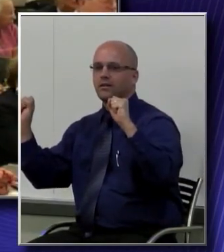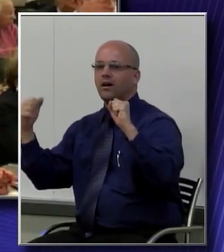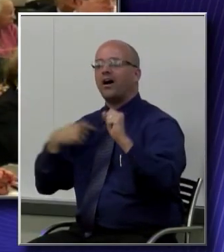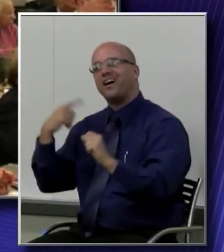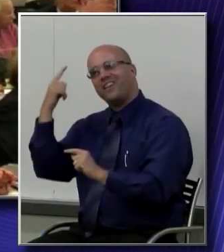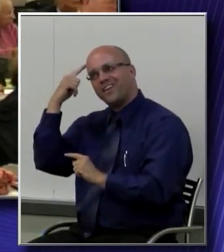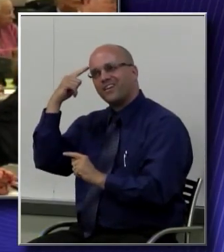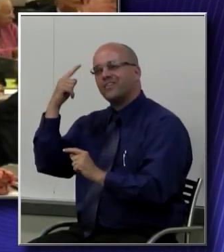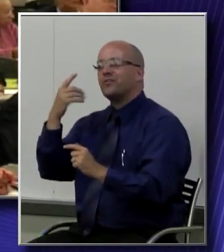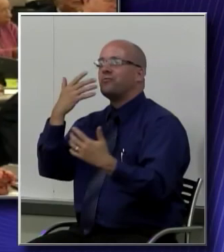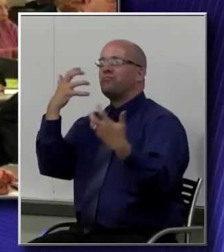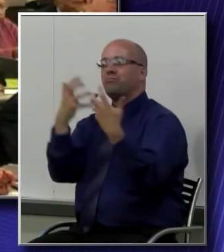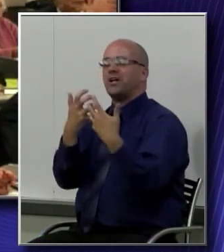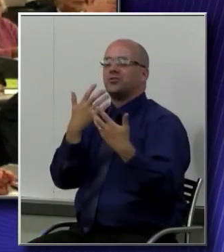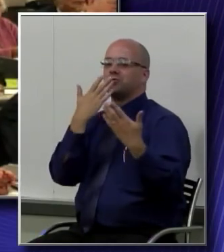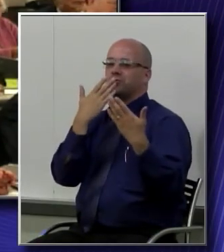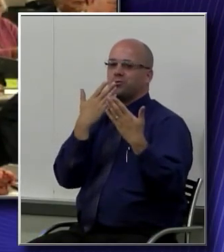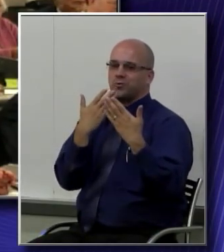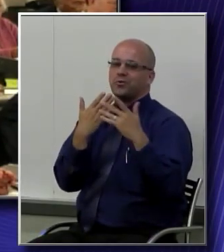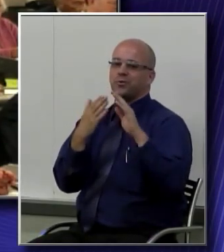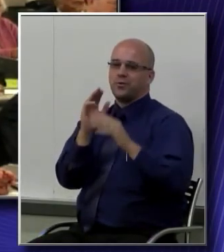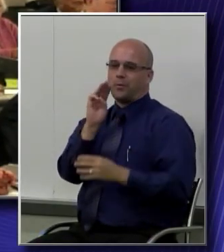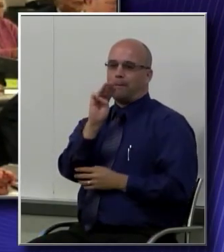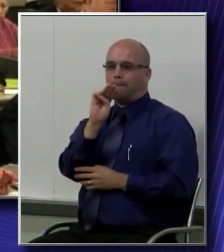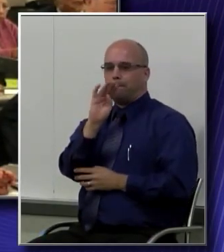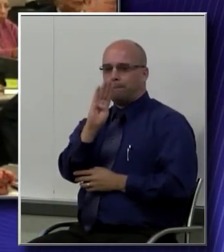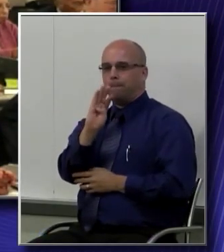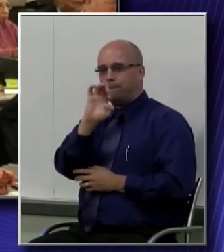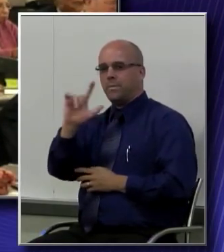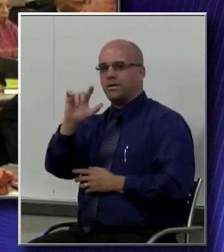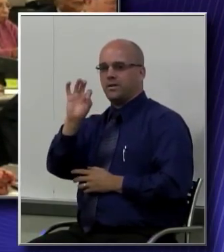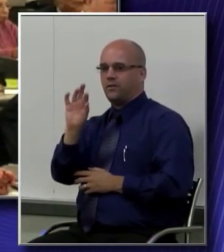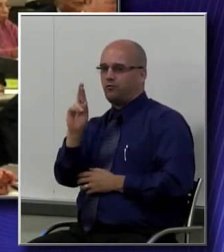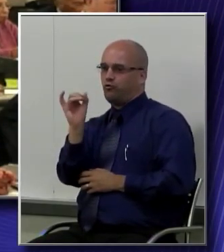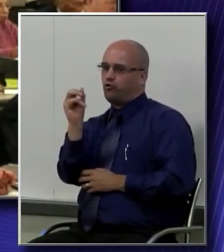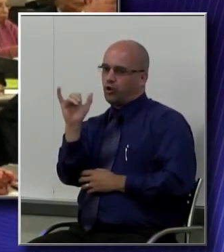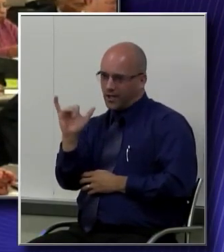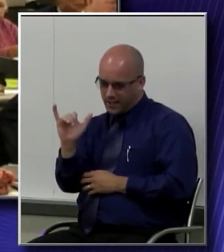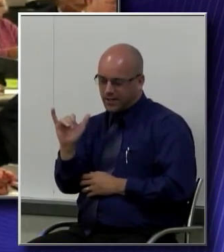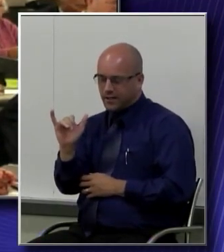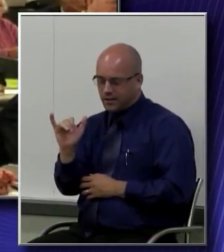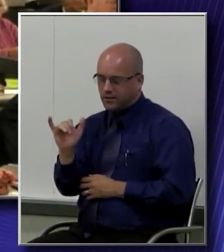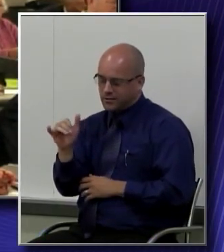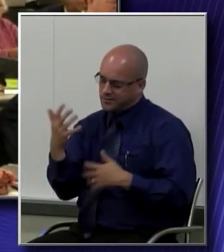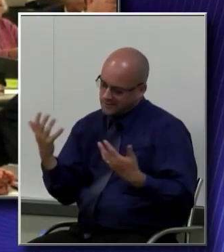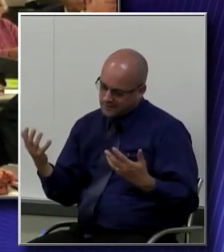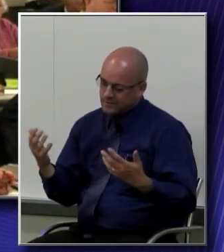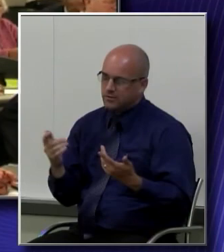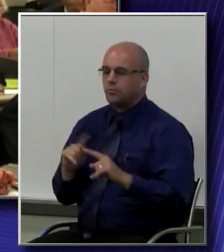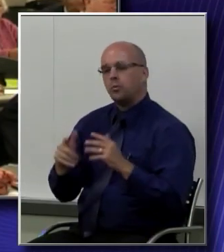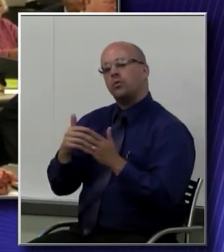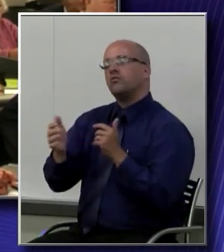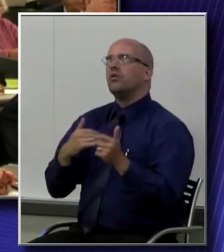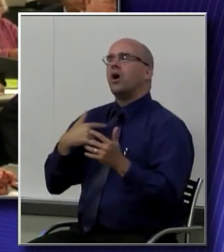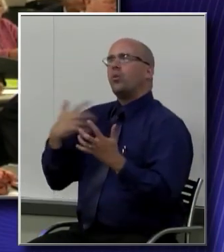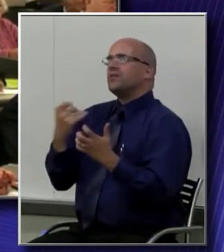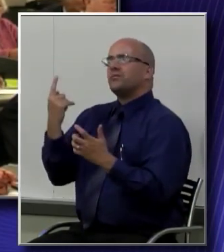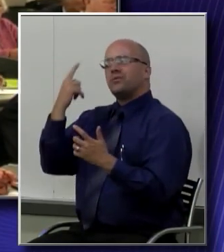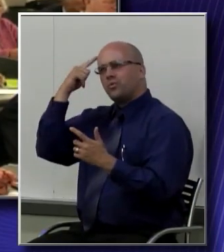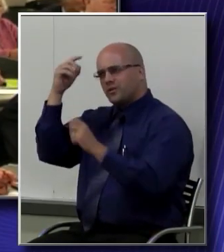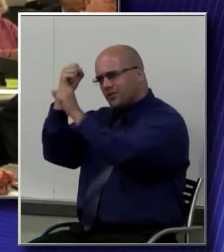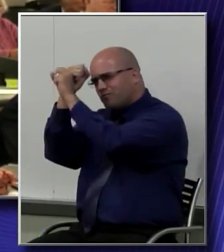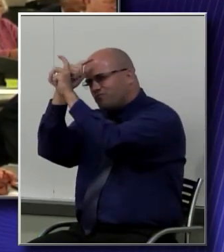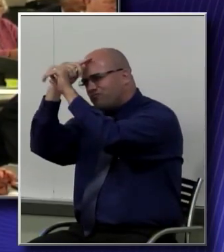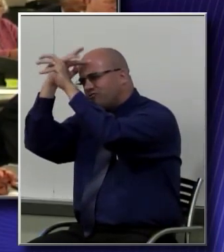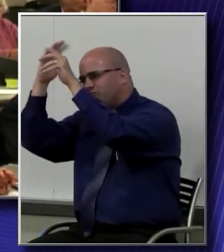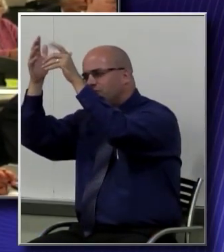Well, good luck. But I want someone with an expansive vision of